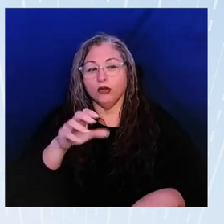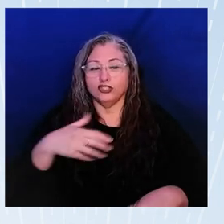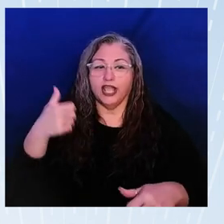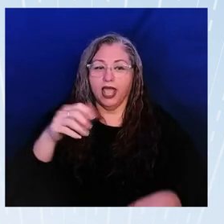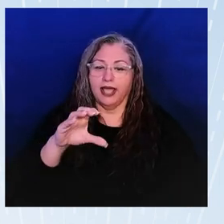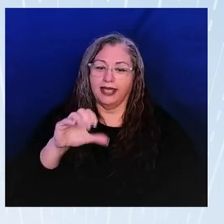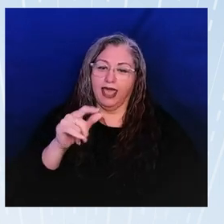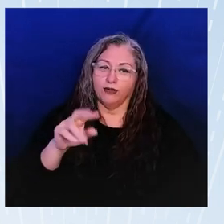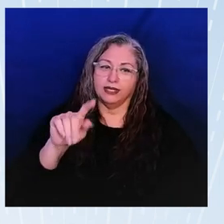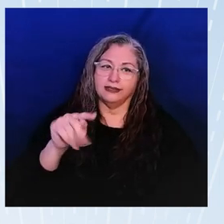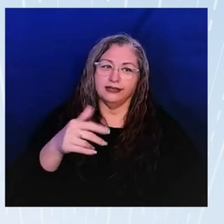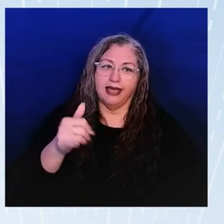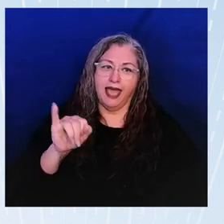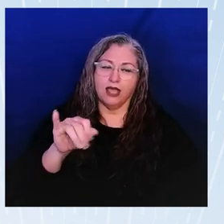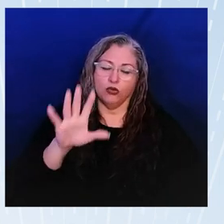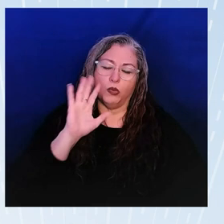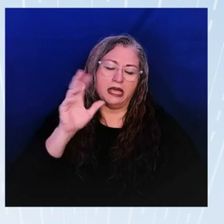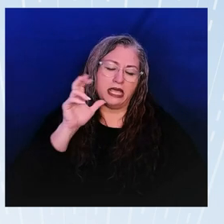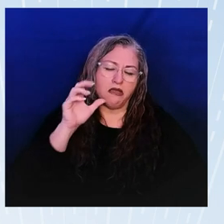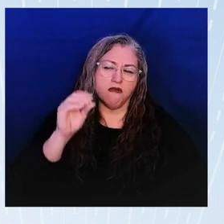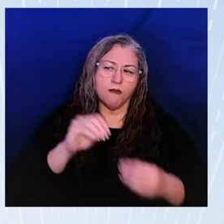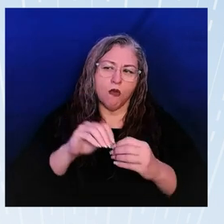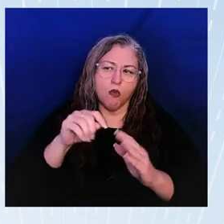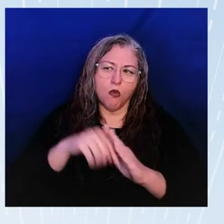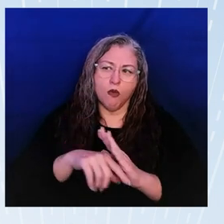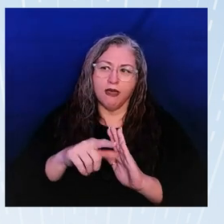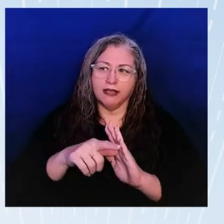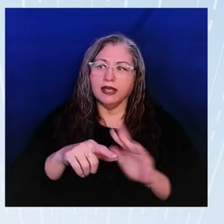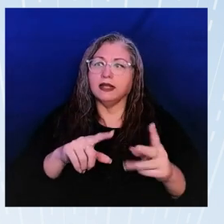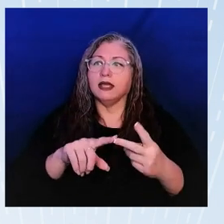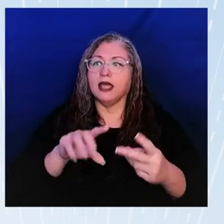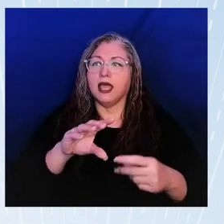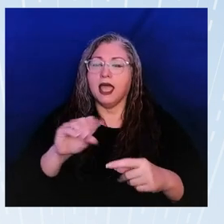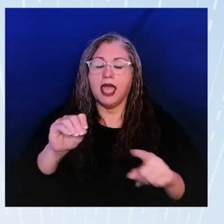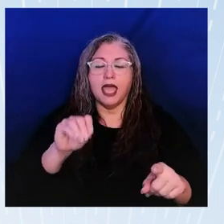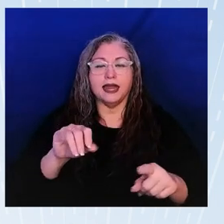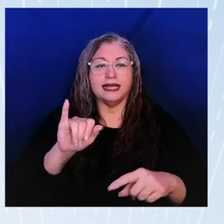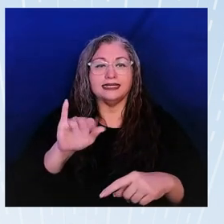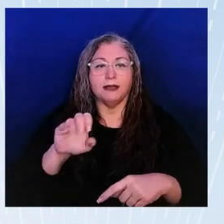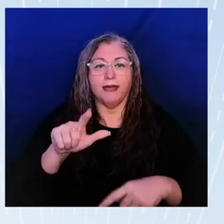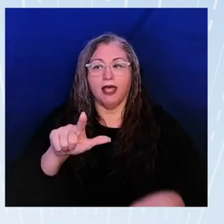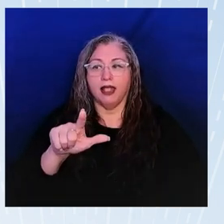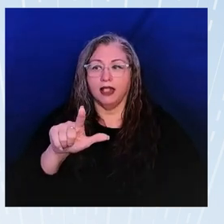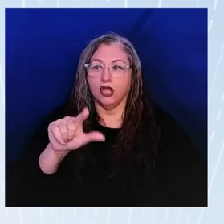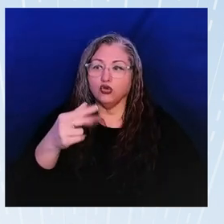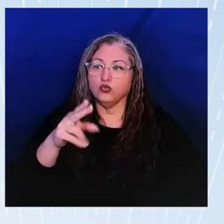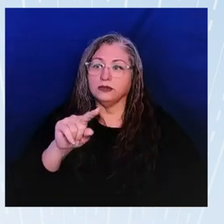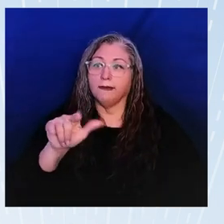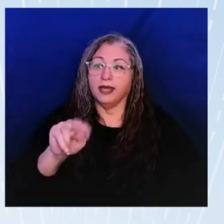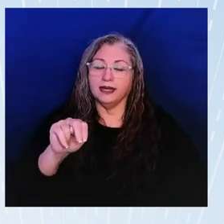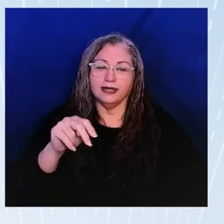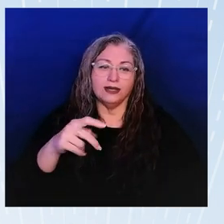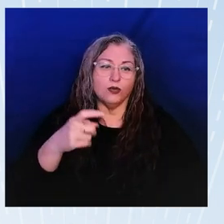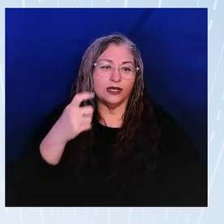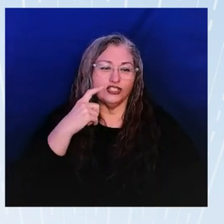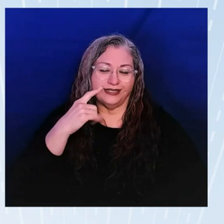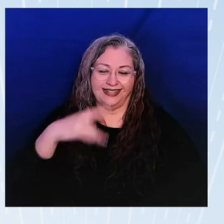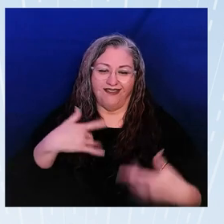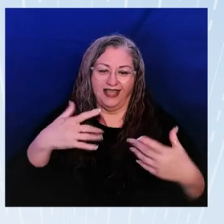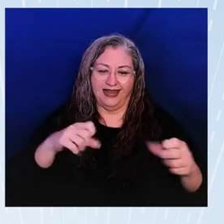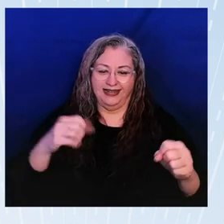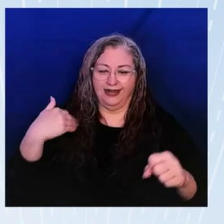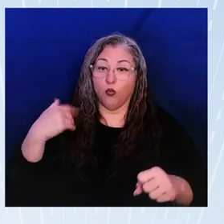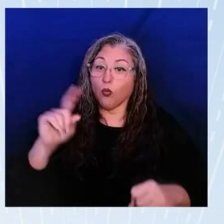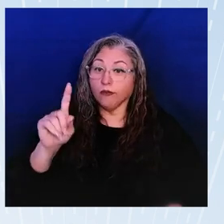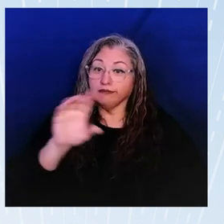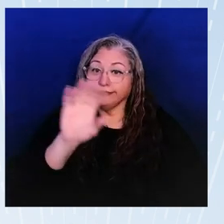Tai, who you will be hearing from shortly, as well as Small Business Administrator Isabel Guzman. And we actually just had an event in Chicago and